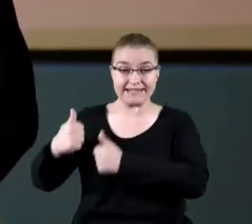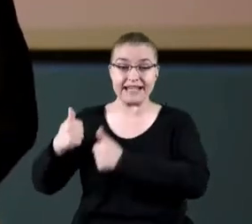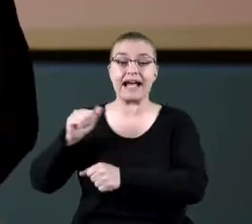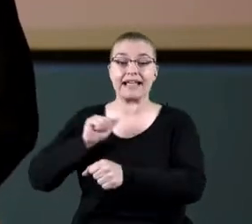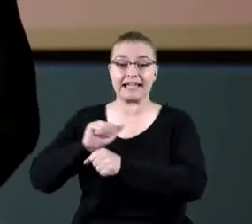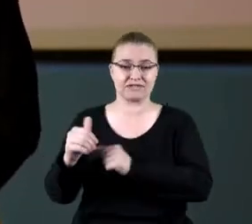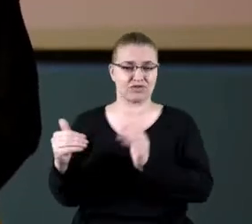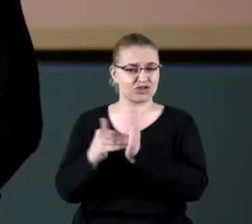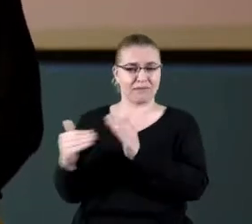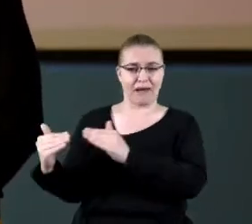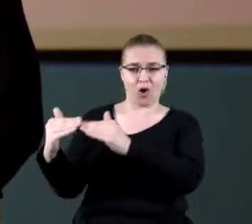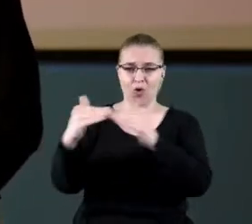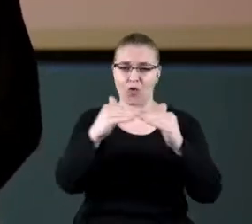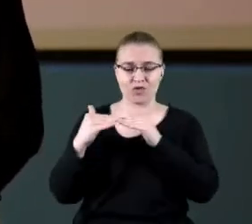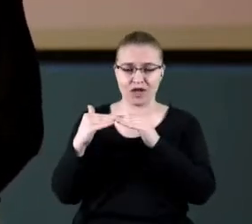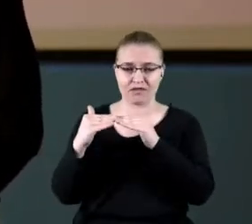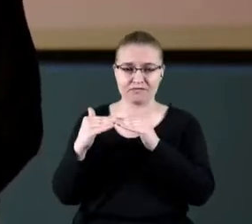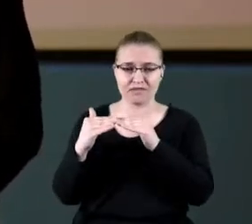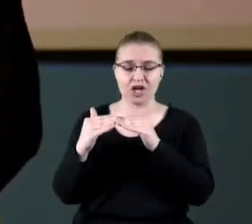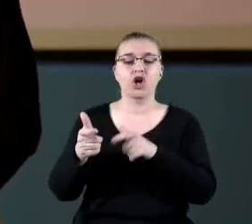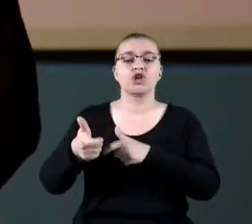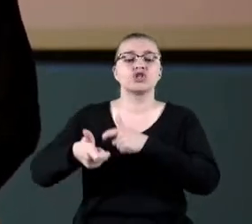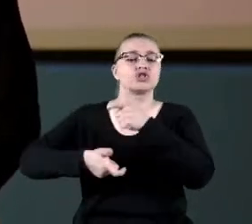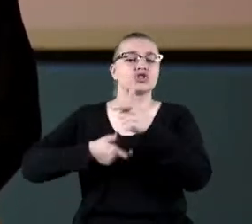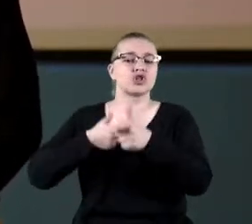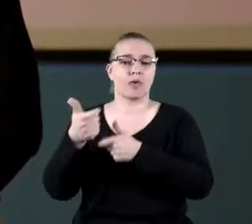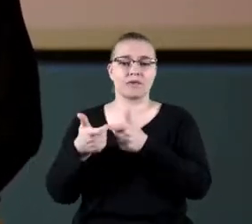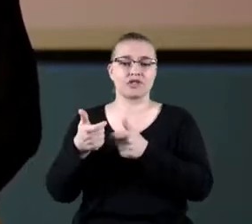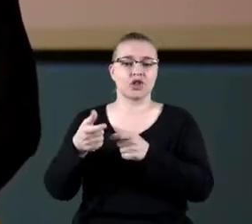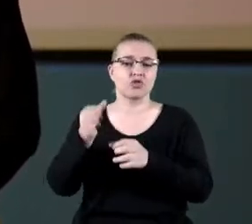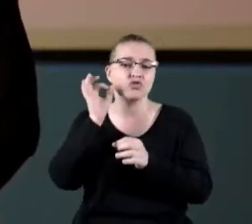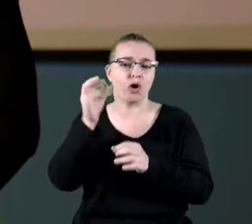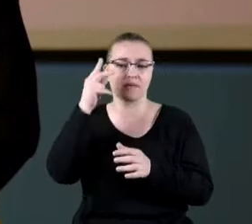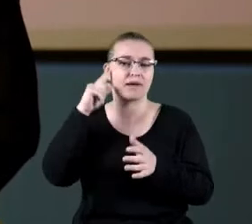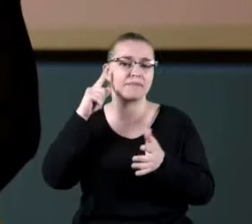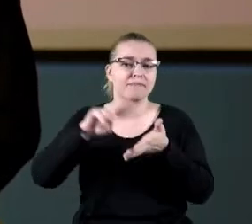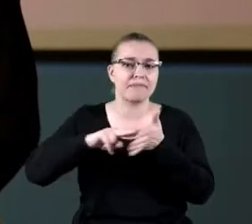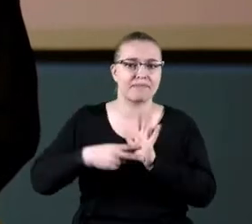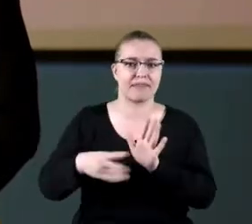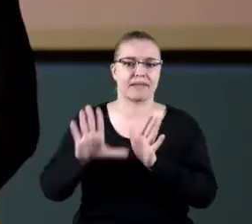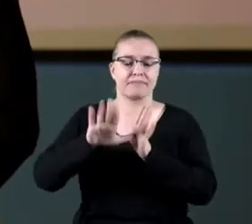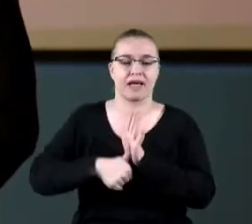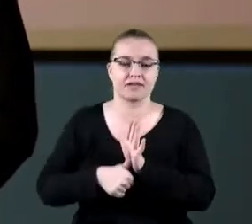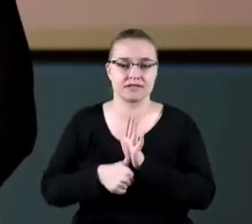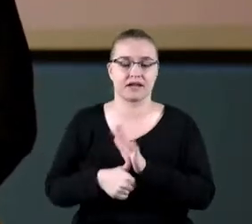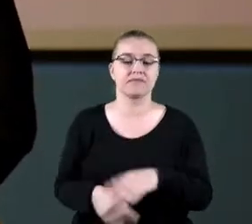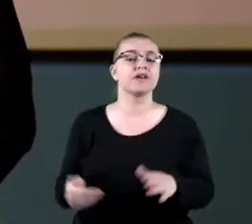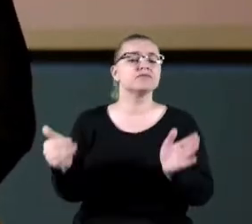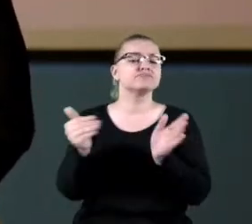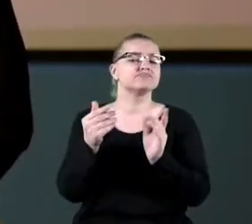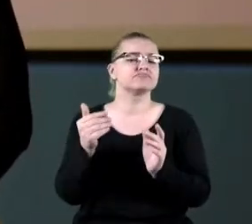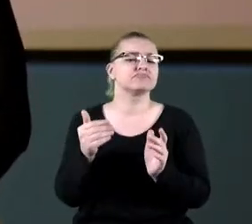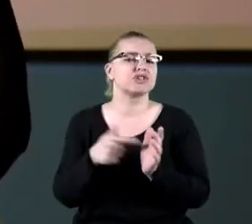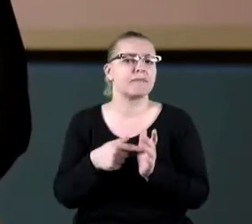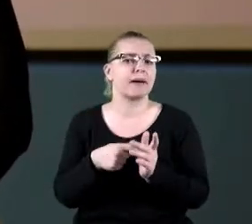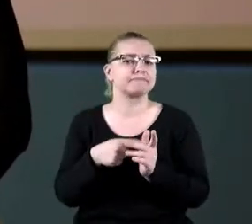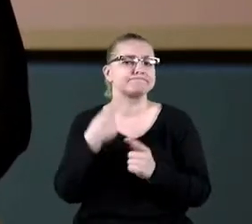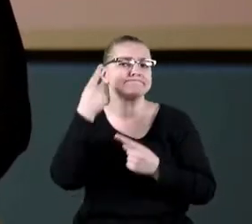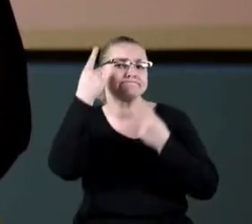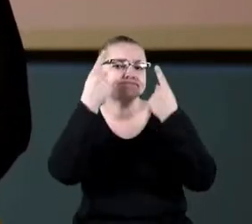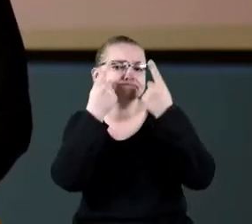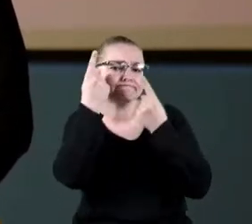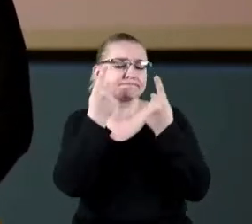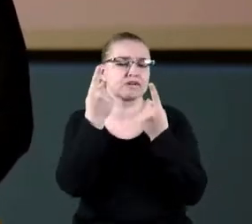development strategies. The transformation of our cities should take into account that all variables